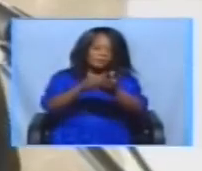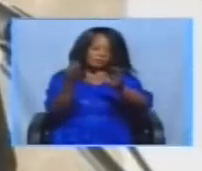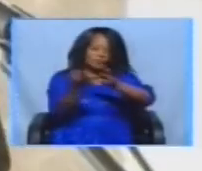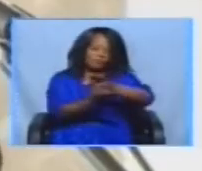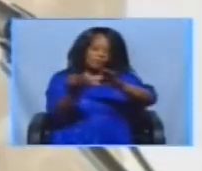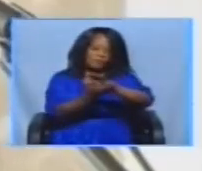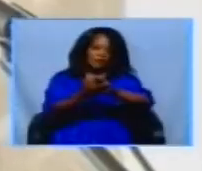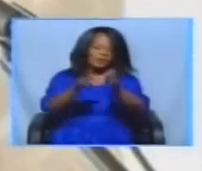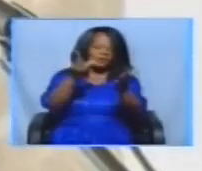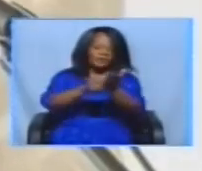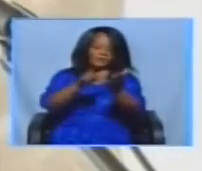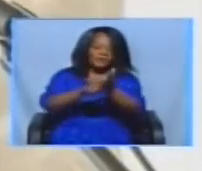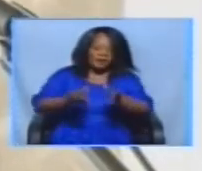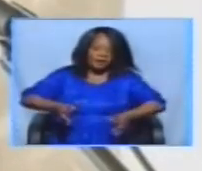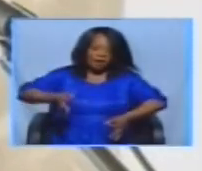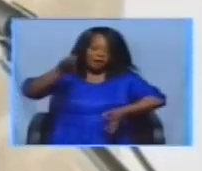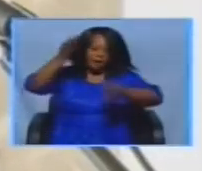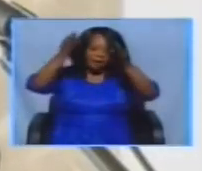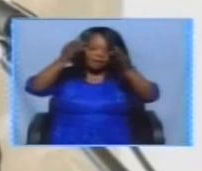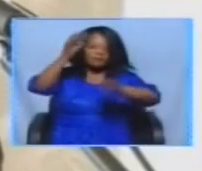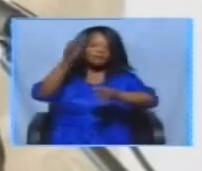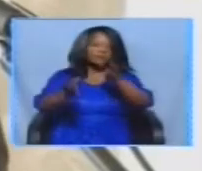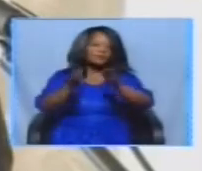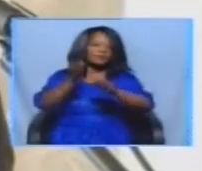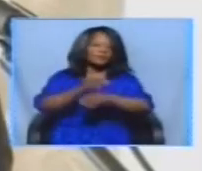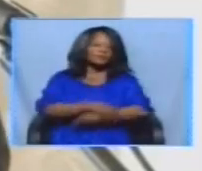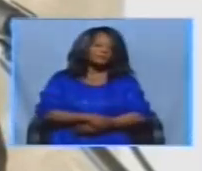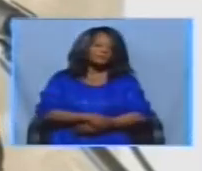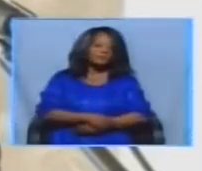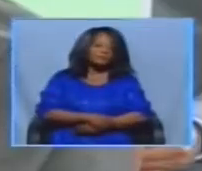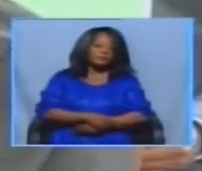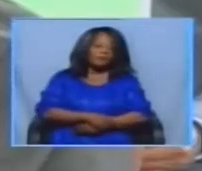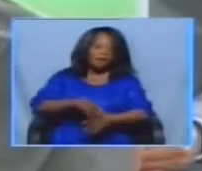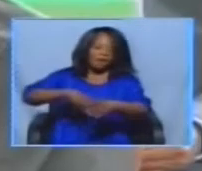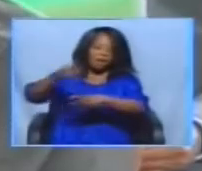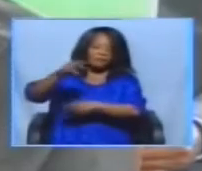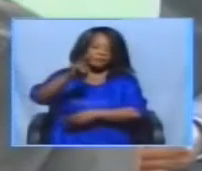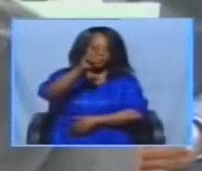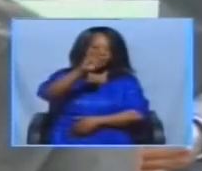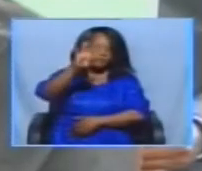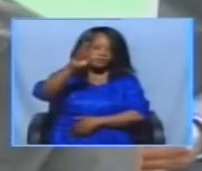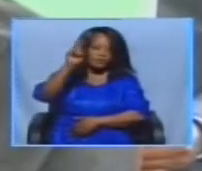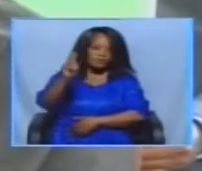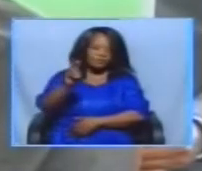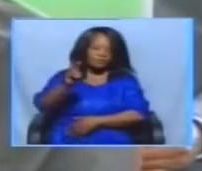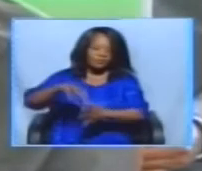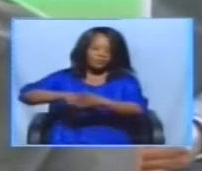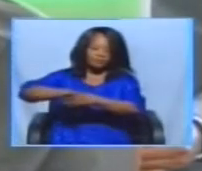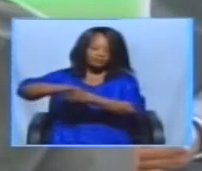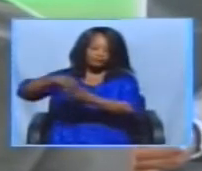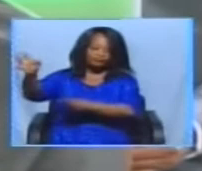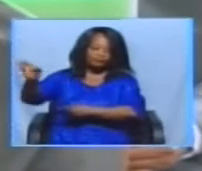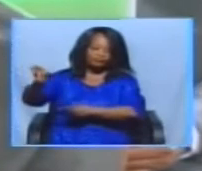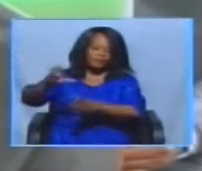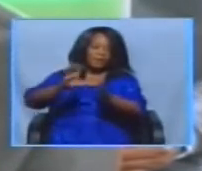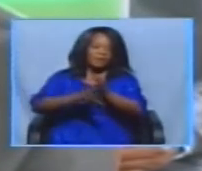Lusaka High Court. Of these cases, 244 were disposed of, and